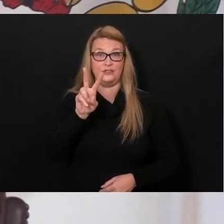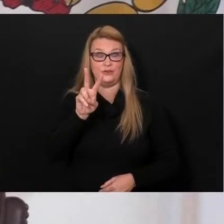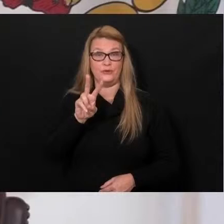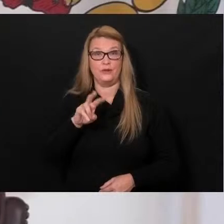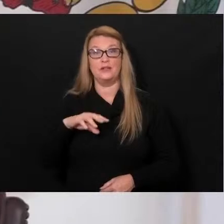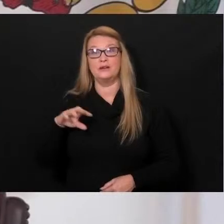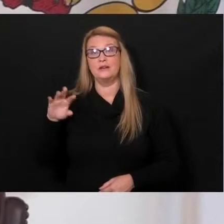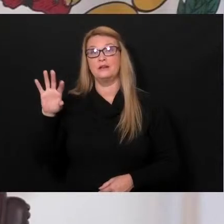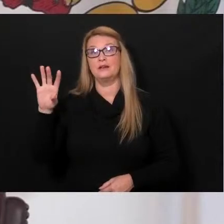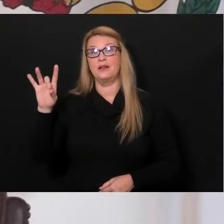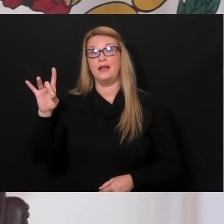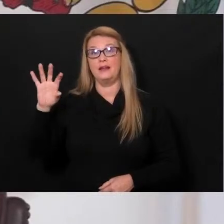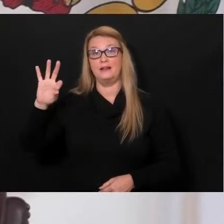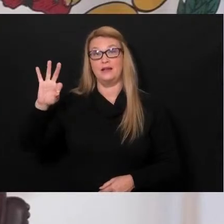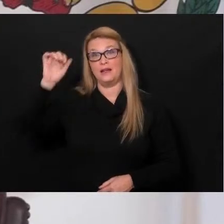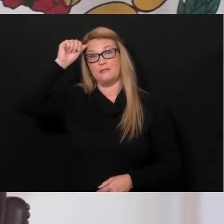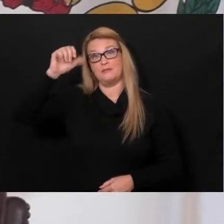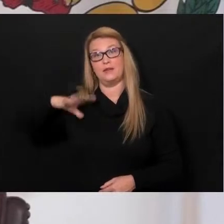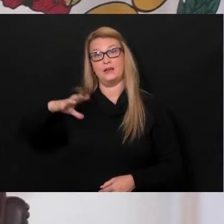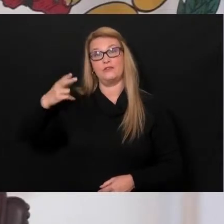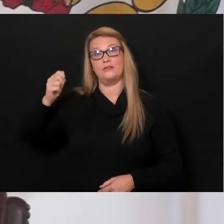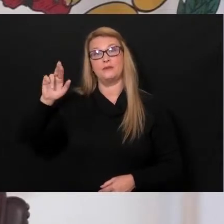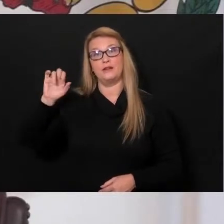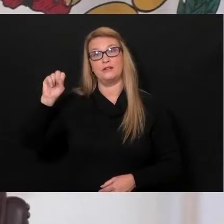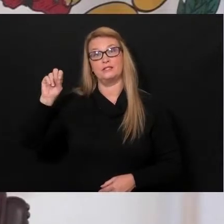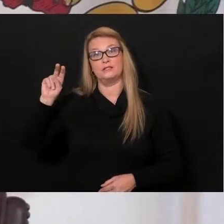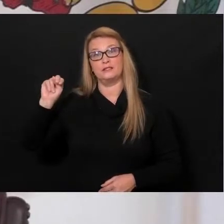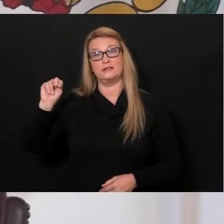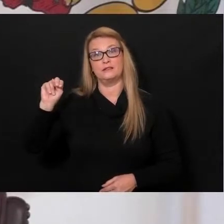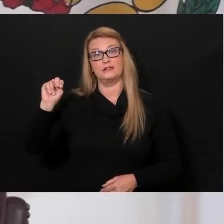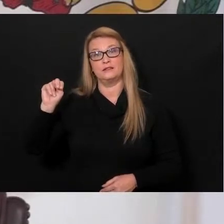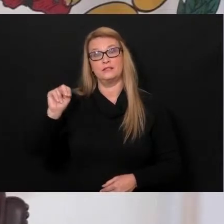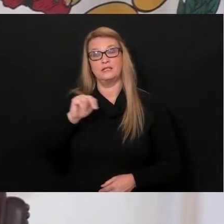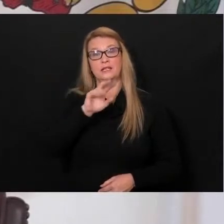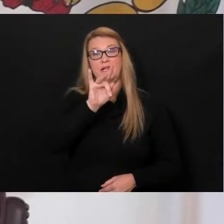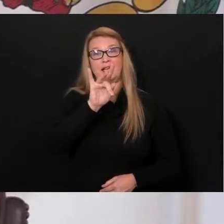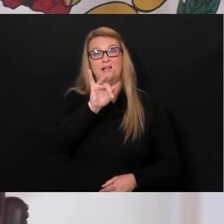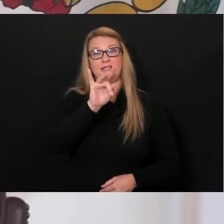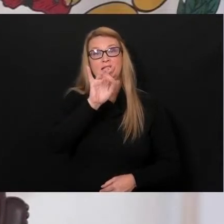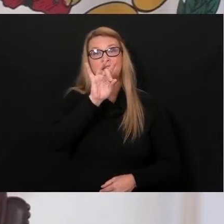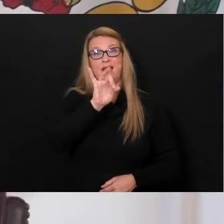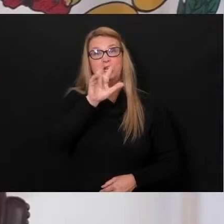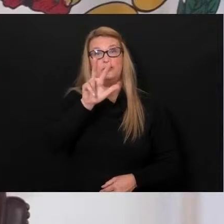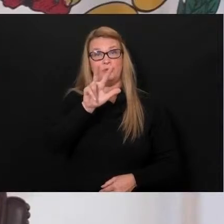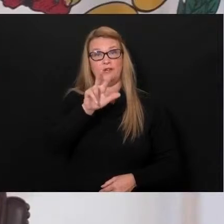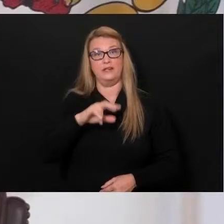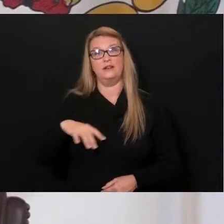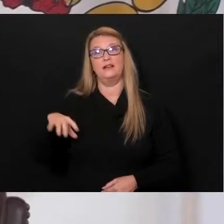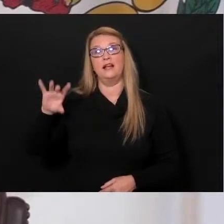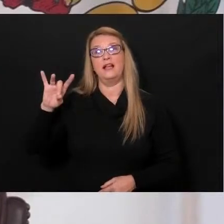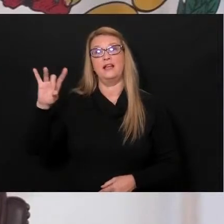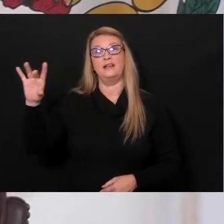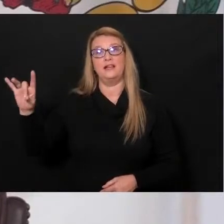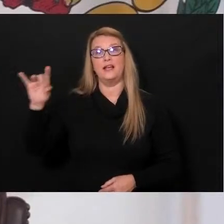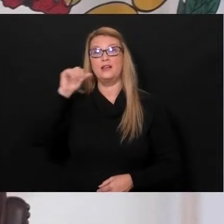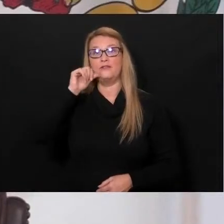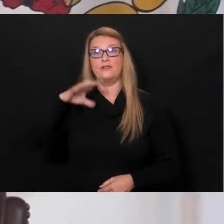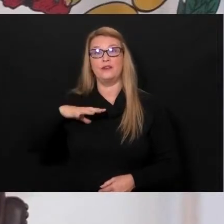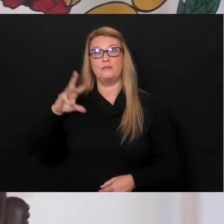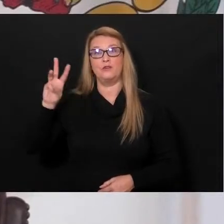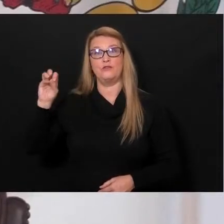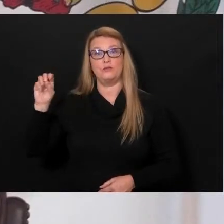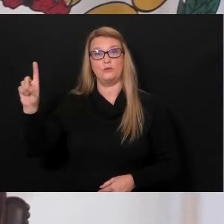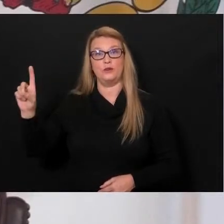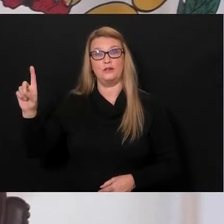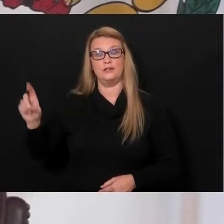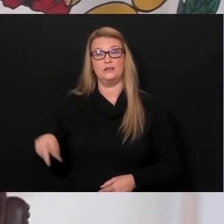death is an 89-year-old male from Harrison County. Our 1,883rd death is an 88-year-old female from Wood